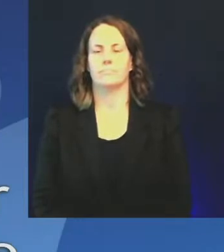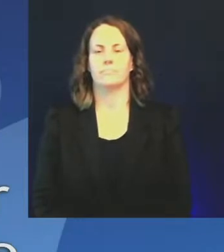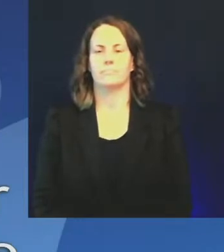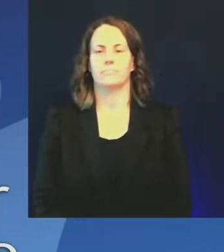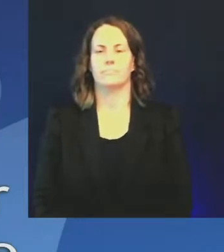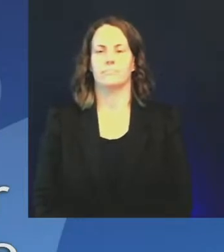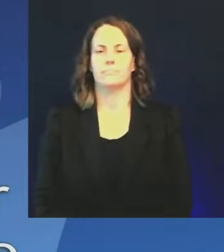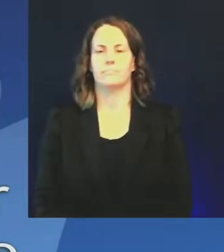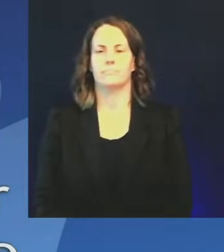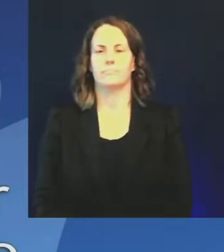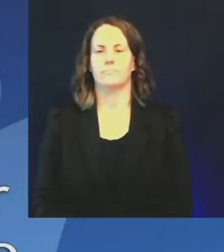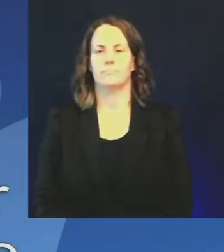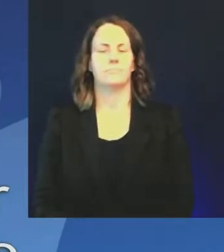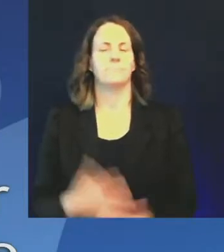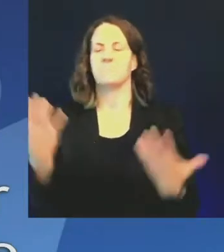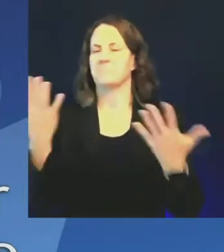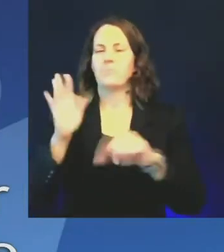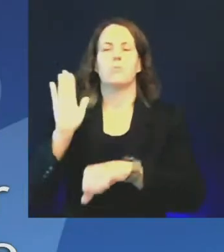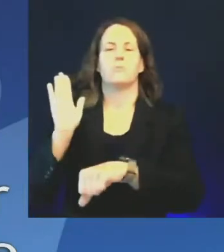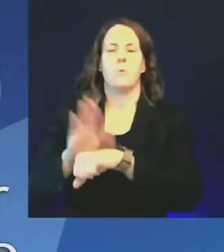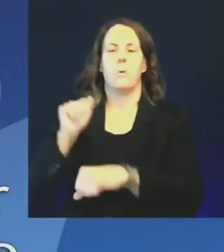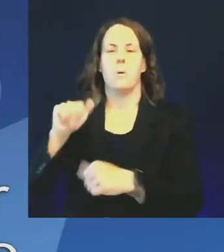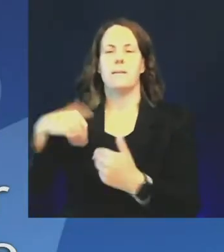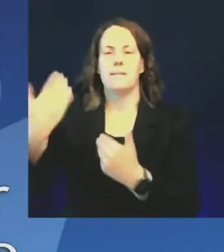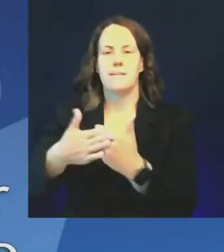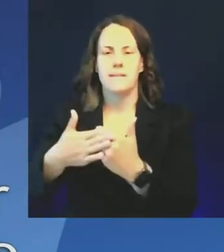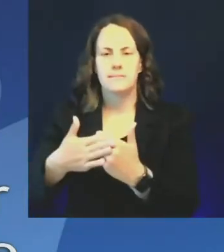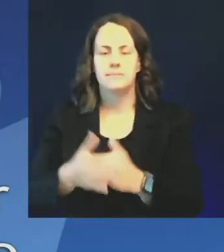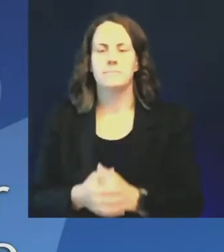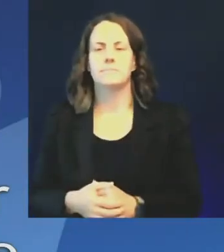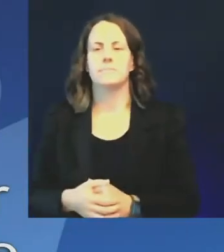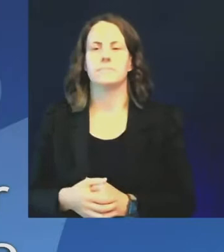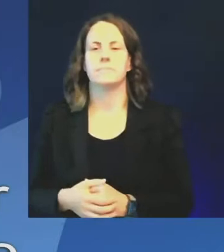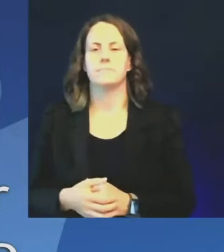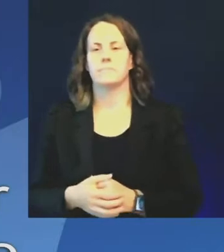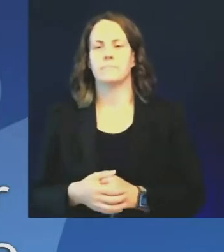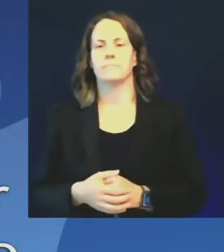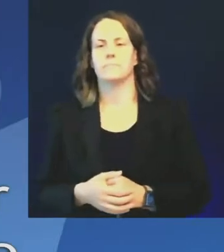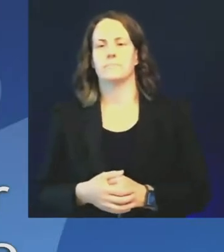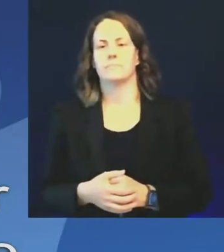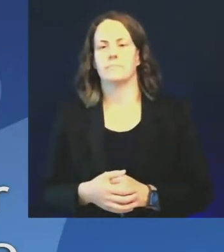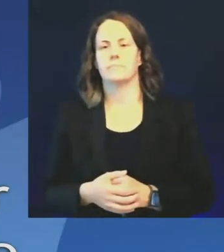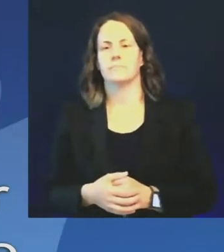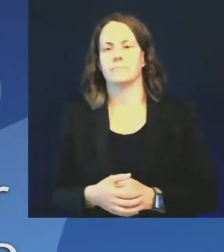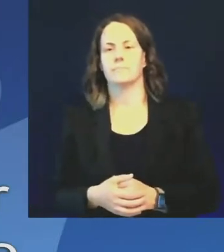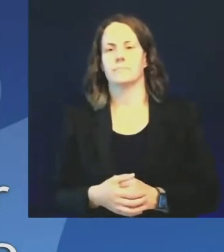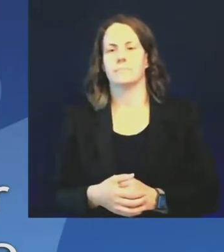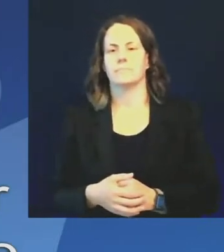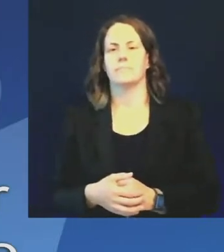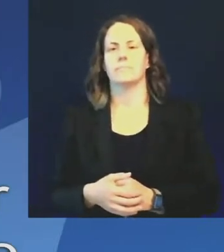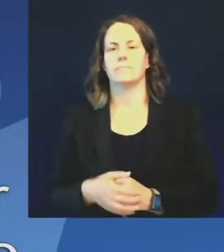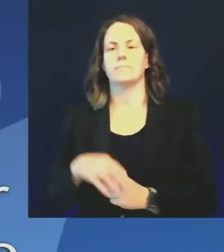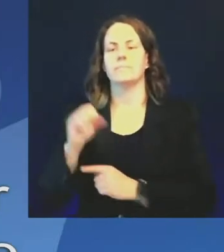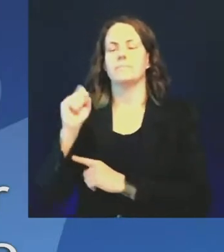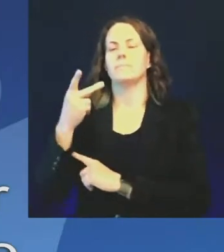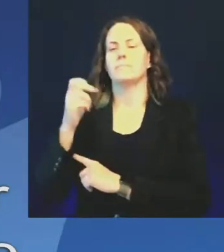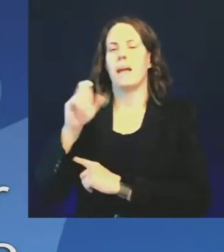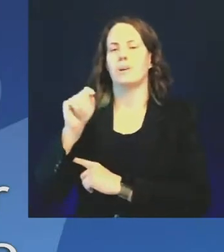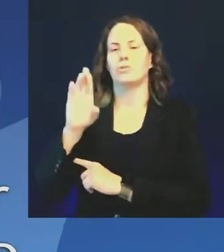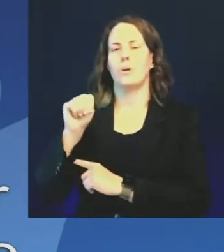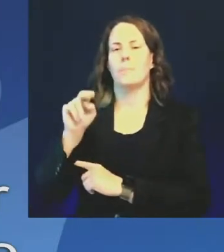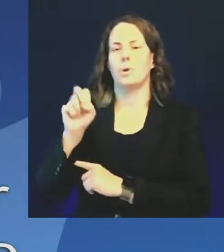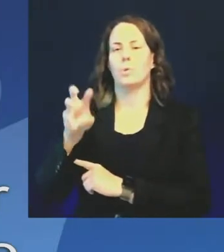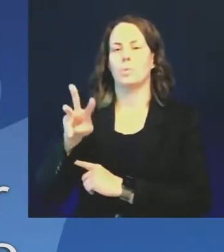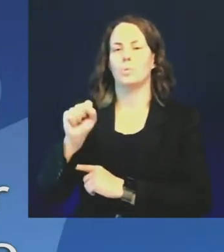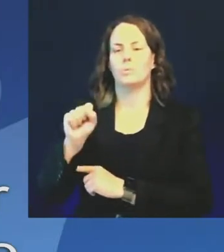All right, we'll try to get back to Denise, and we'll go now to Katarina Velasquez, Spectrum News. Katarina, Spectrum